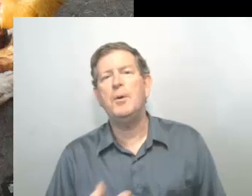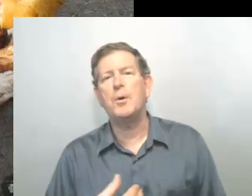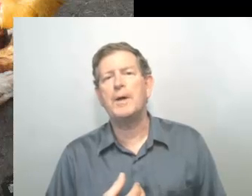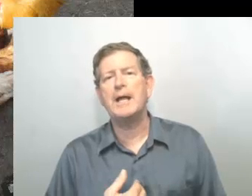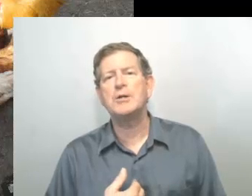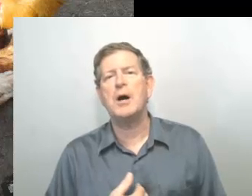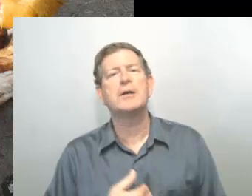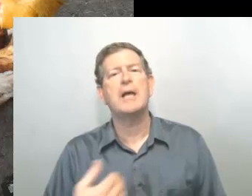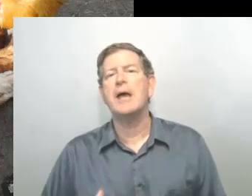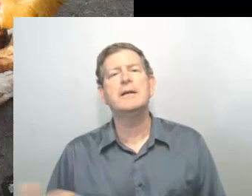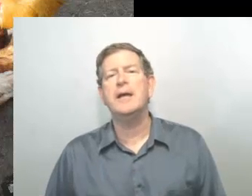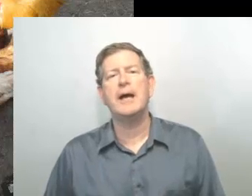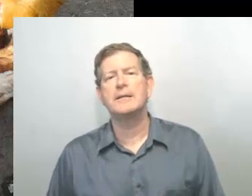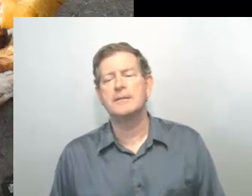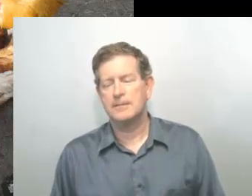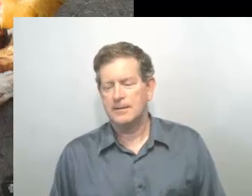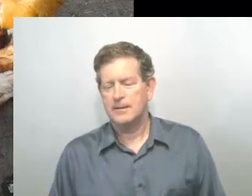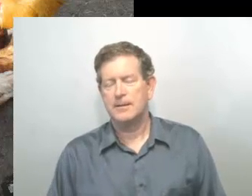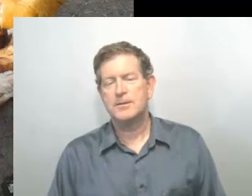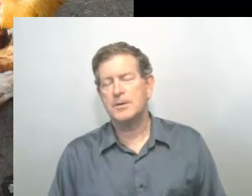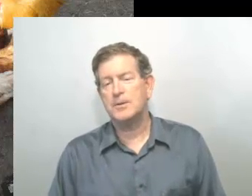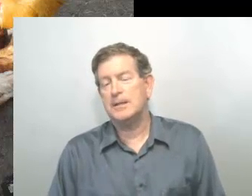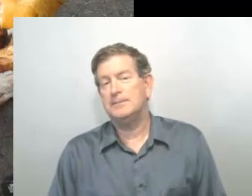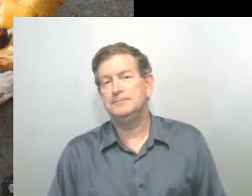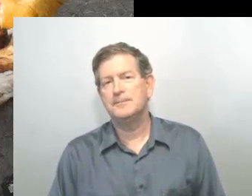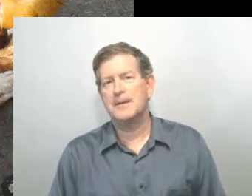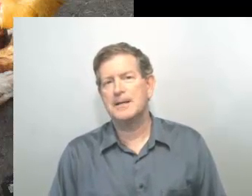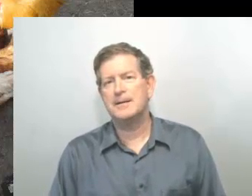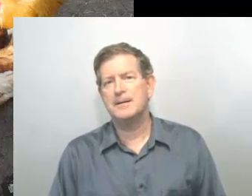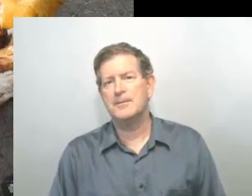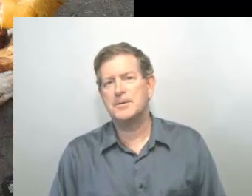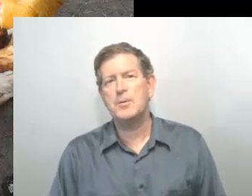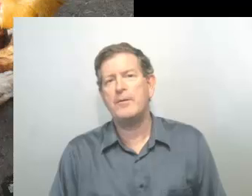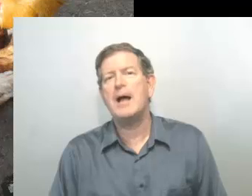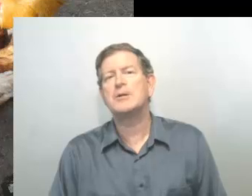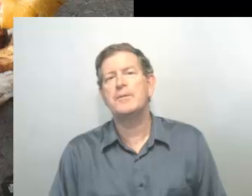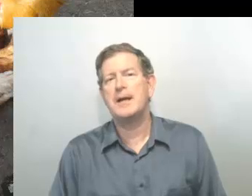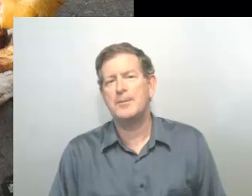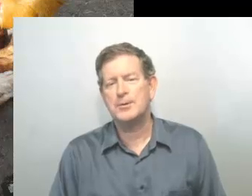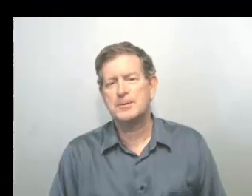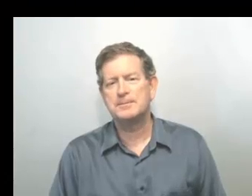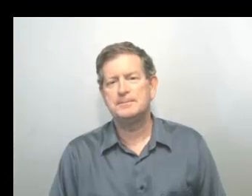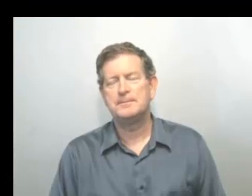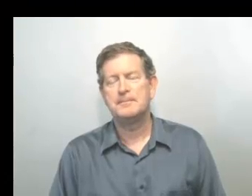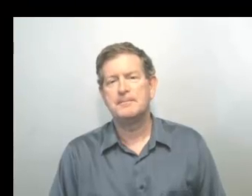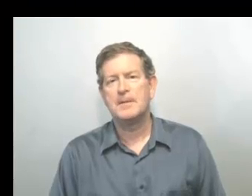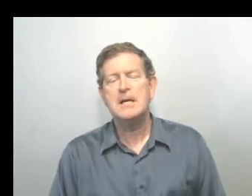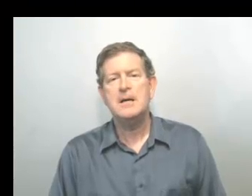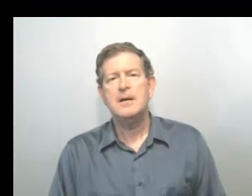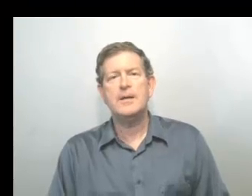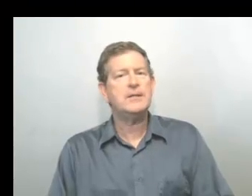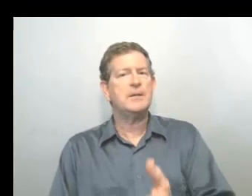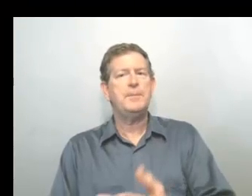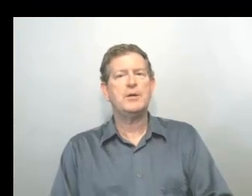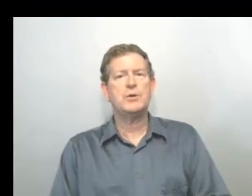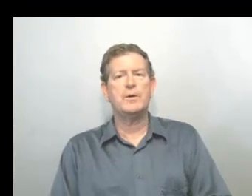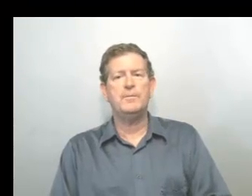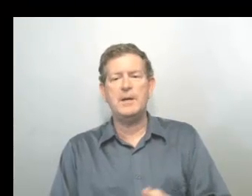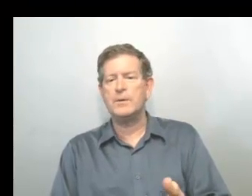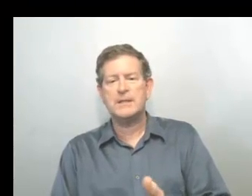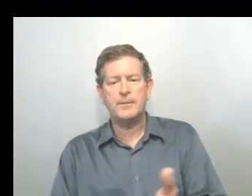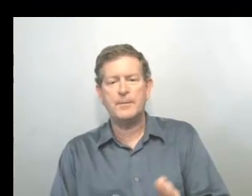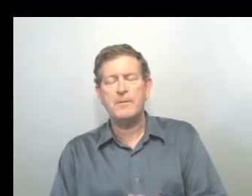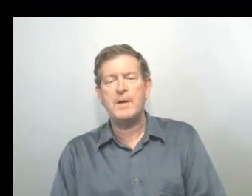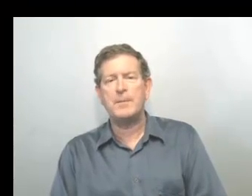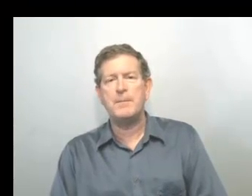I like both. I like dogs and cats. So we have lots of animals. This is a picture